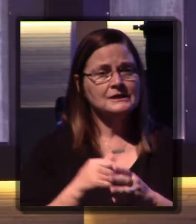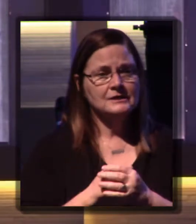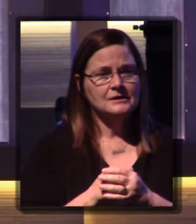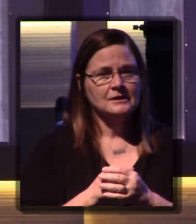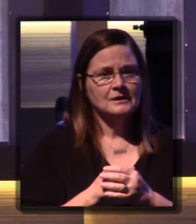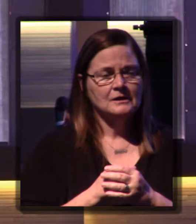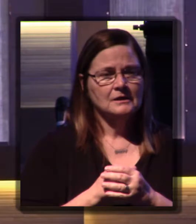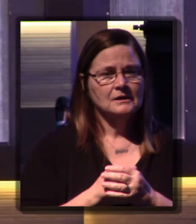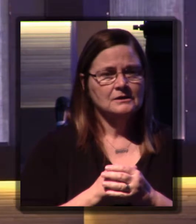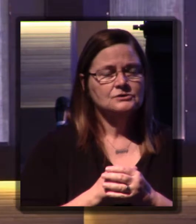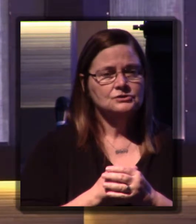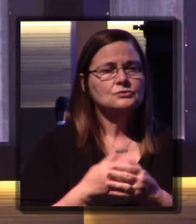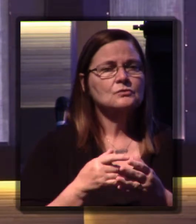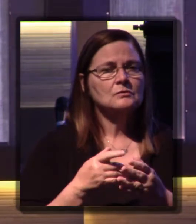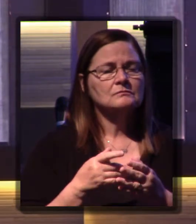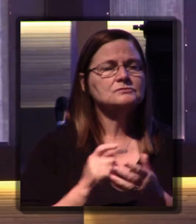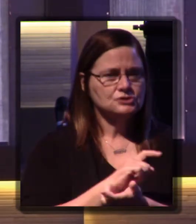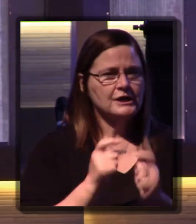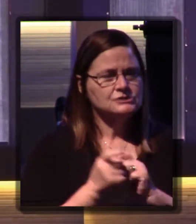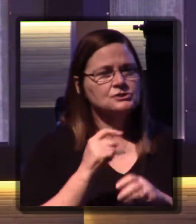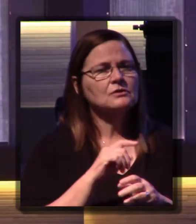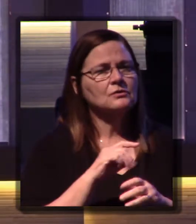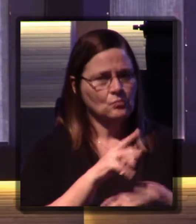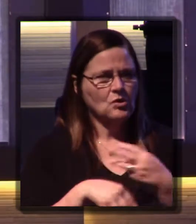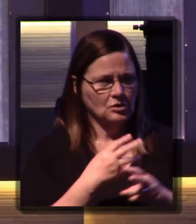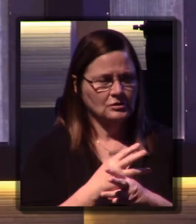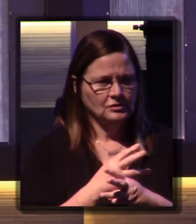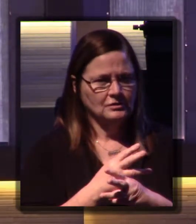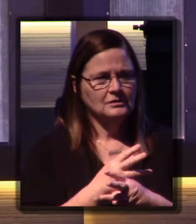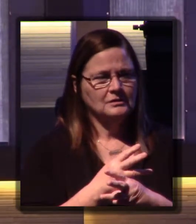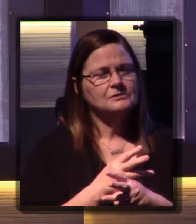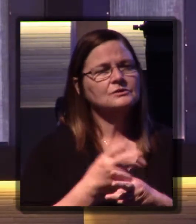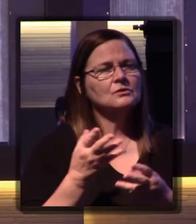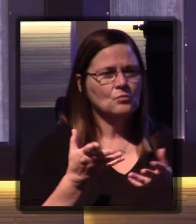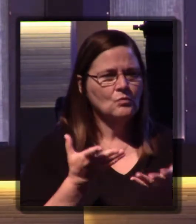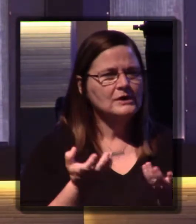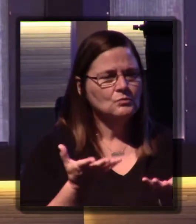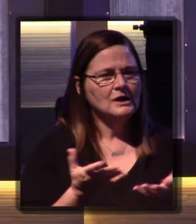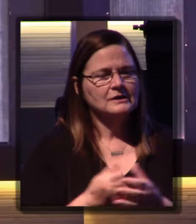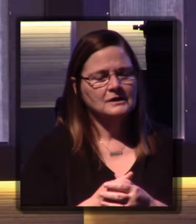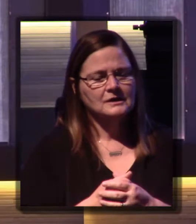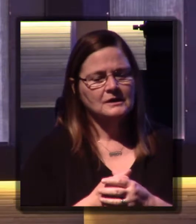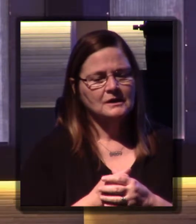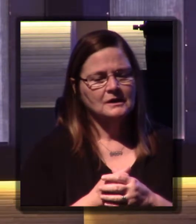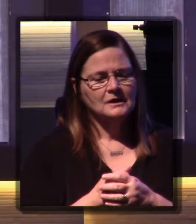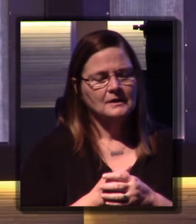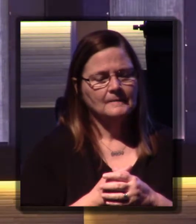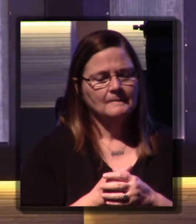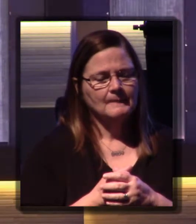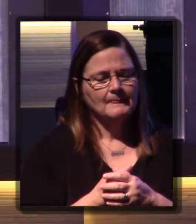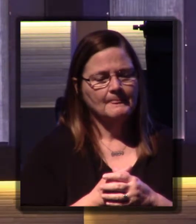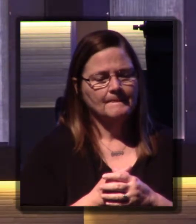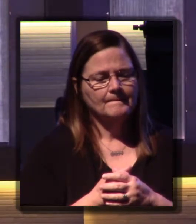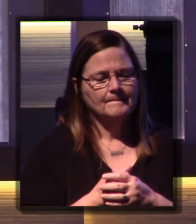to bring about the world that you want to live in, the life that you want to live. And so he reminds